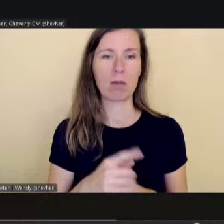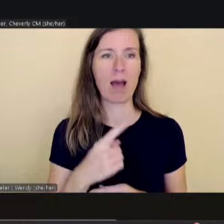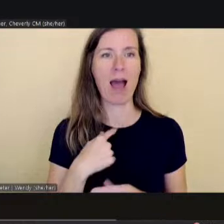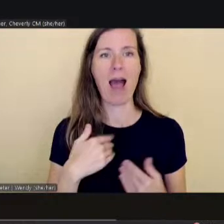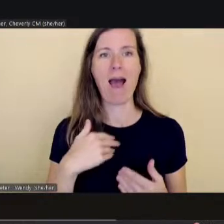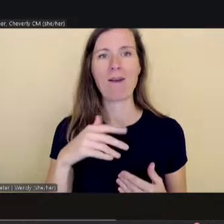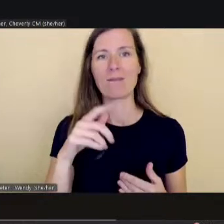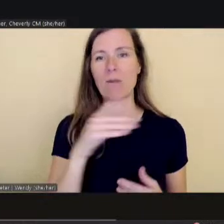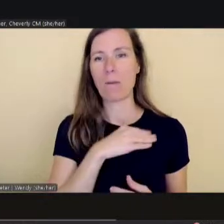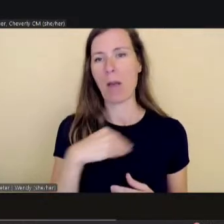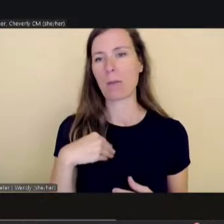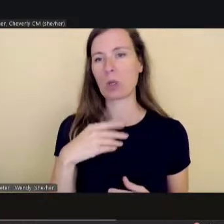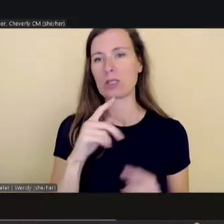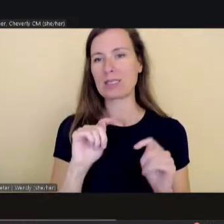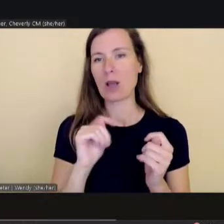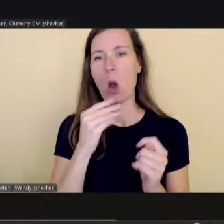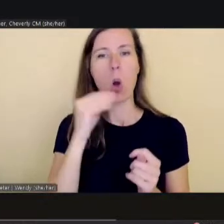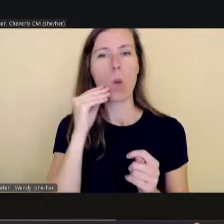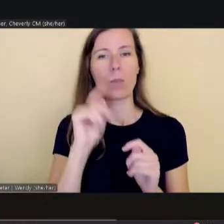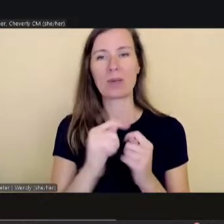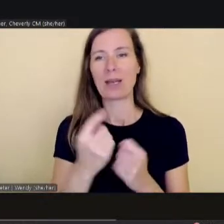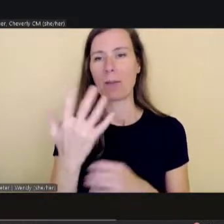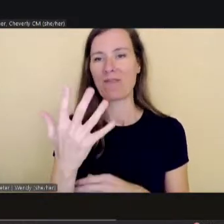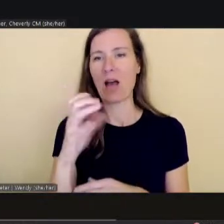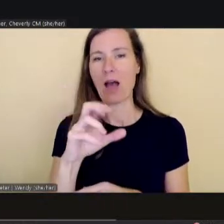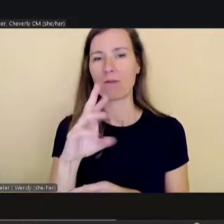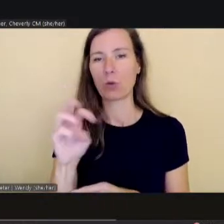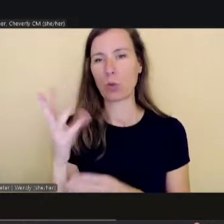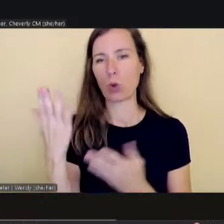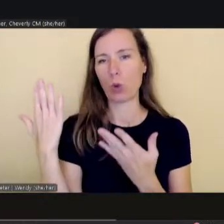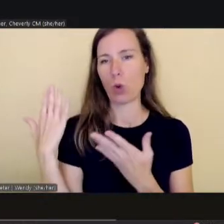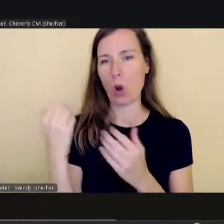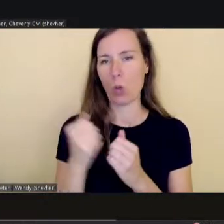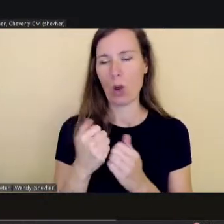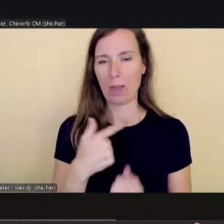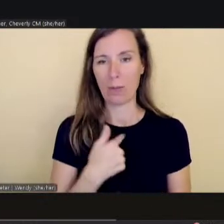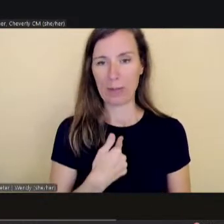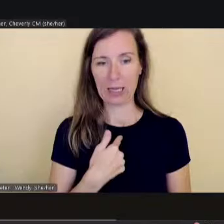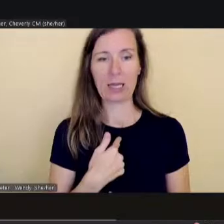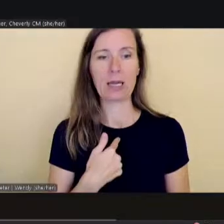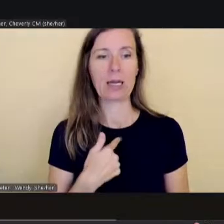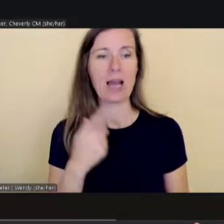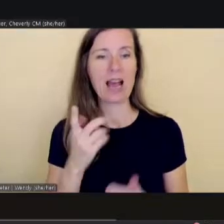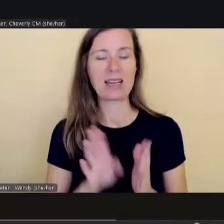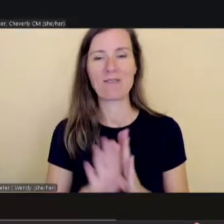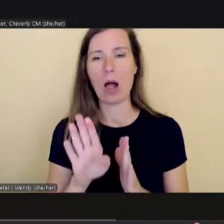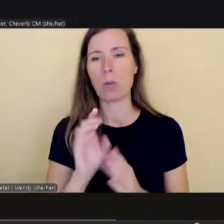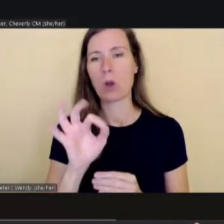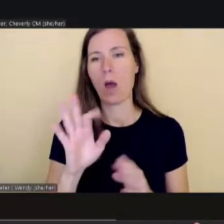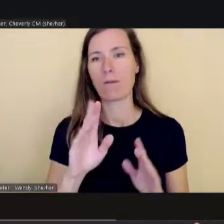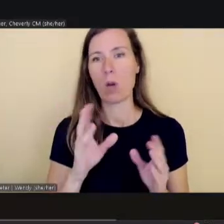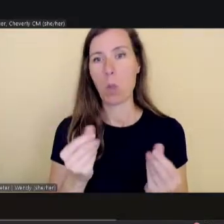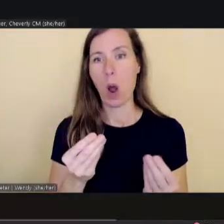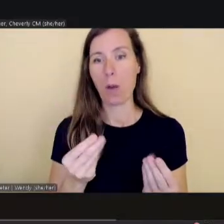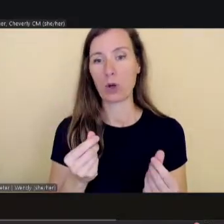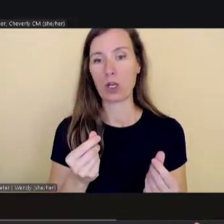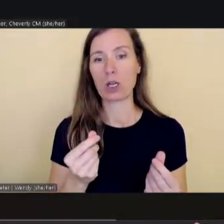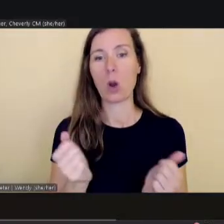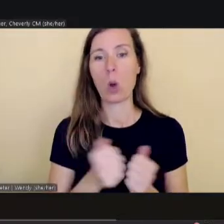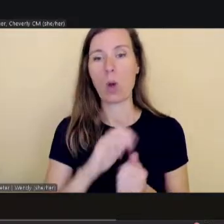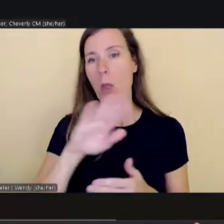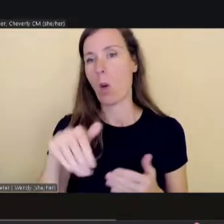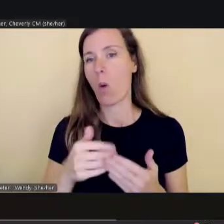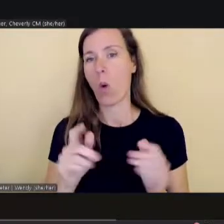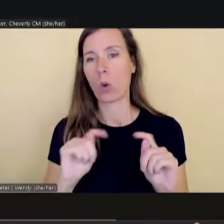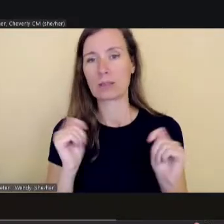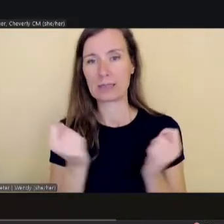crew, who are the developers of the property, along with a whole development team. And as you know, we've